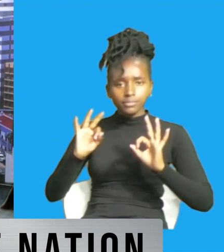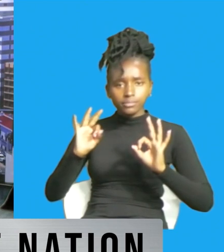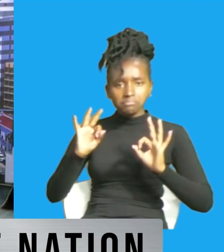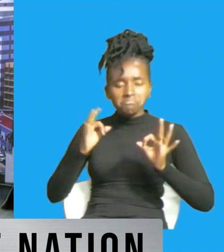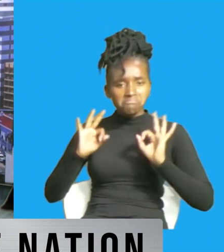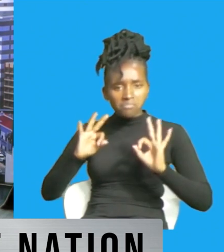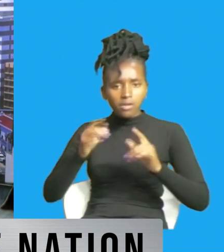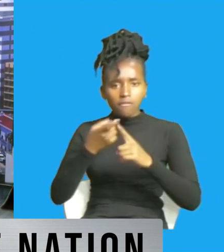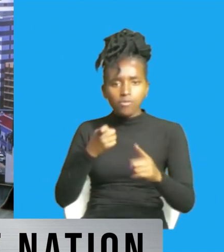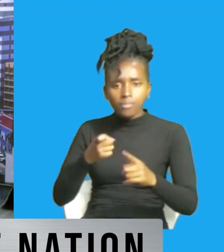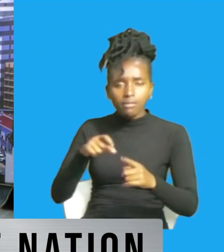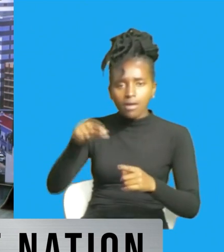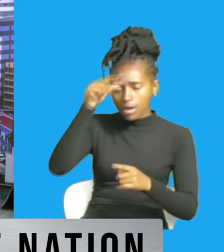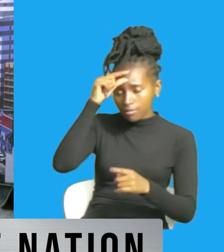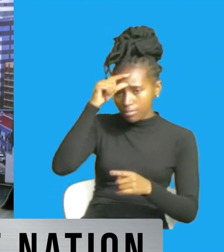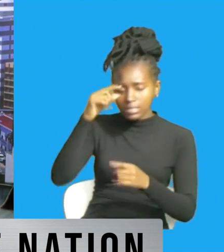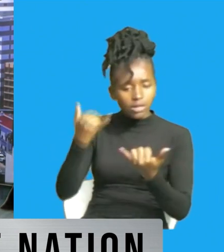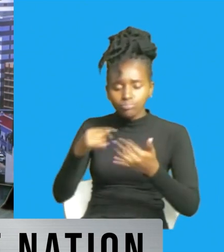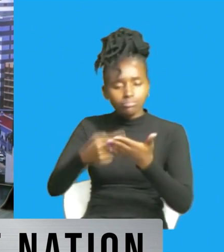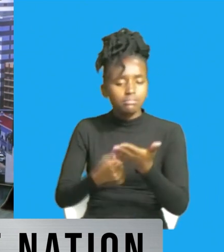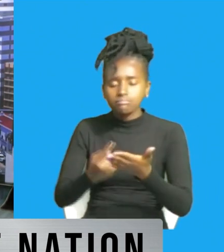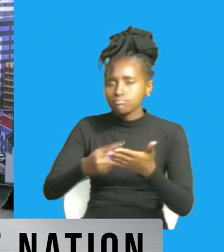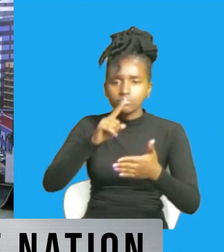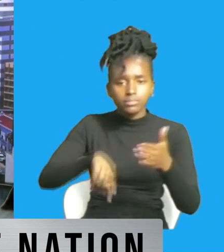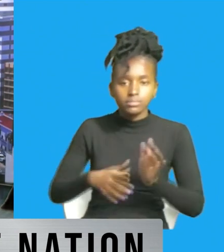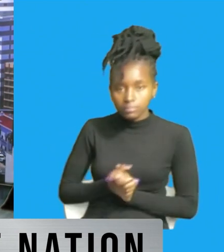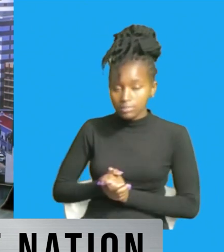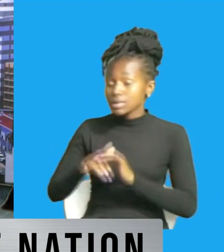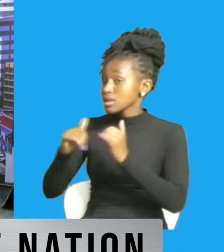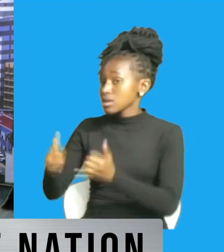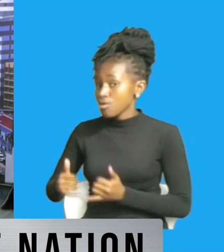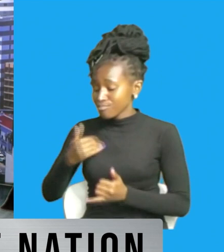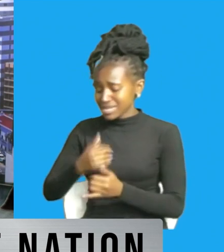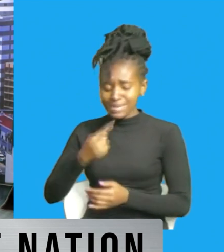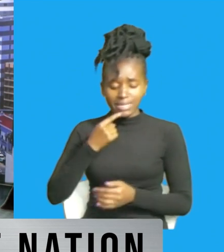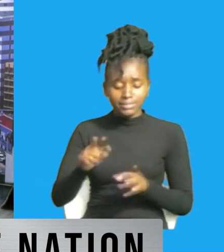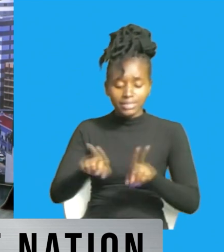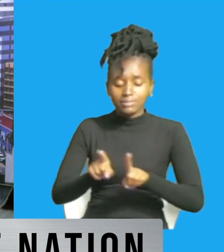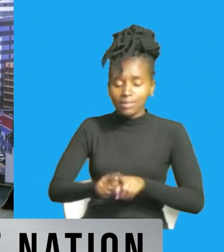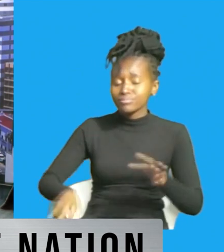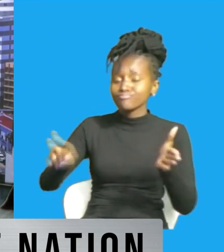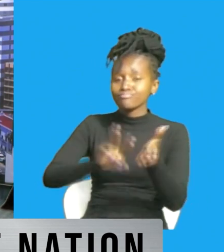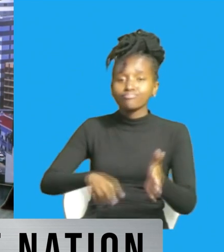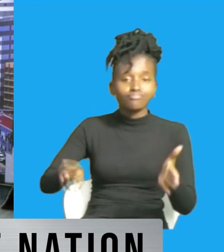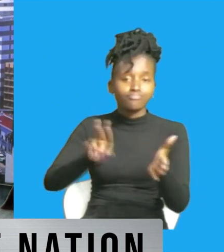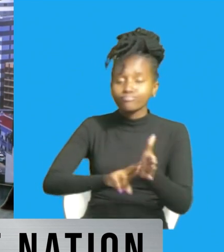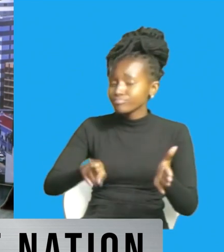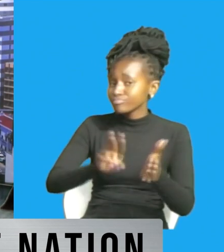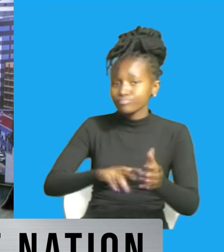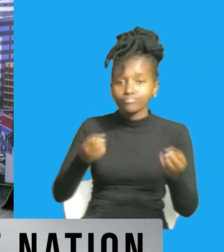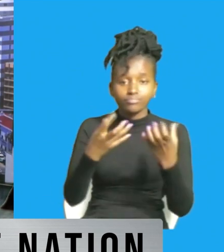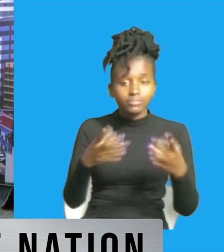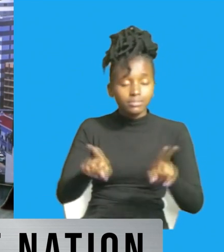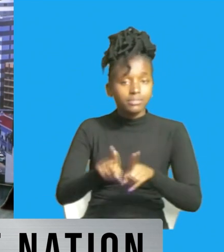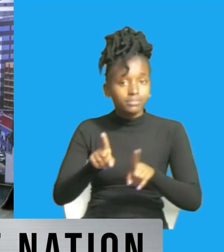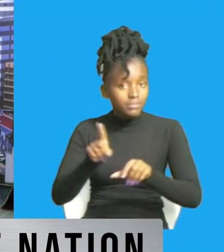What are we talking about here? JONA, I've said this before, and I've said it even in the civil space